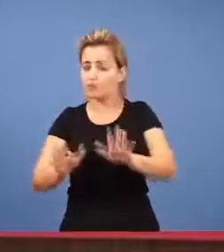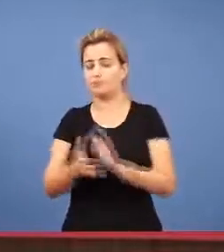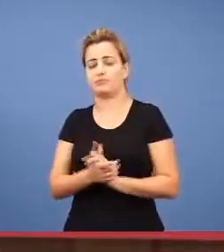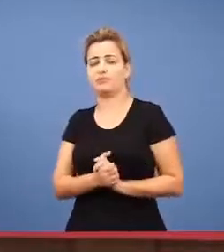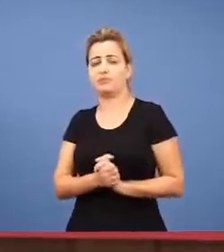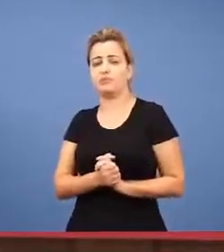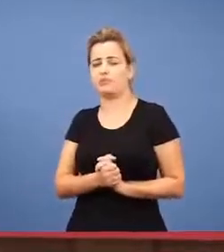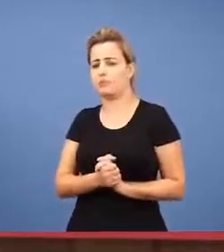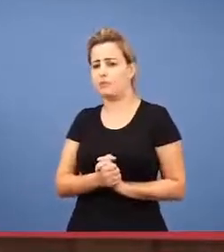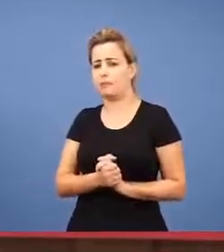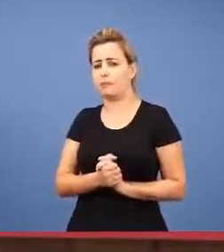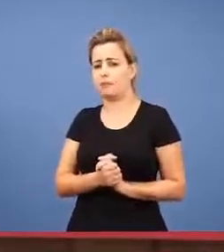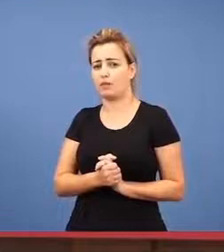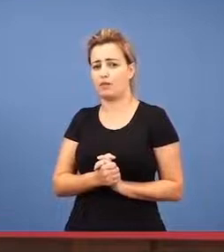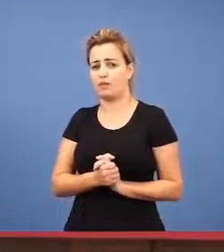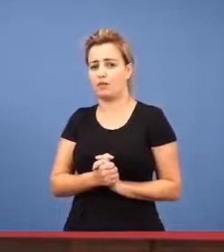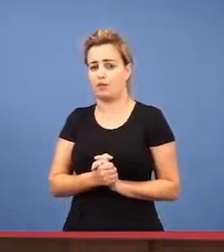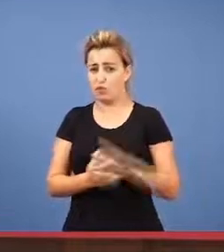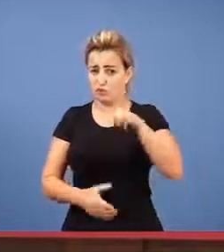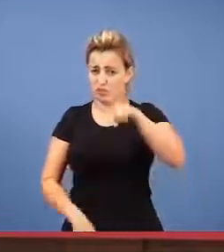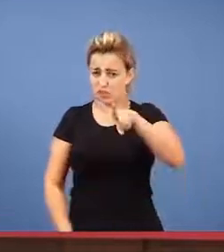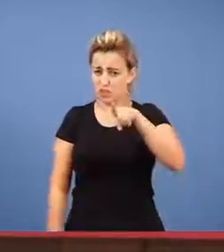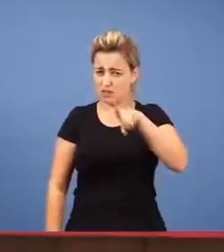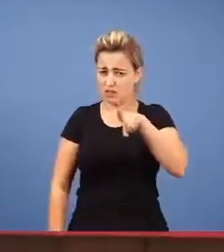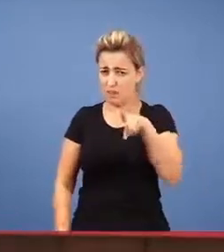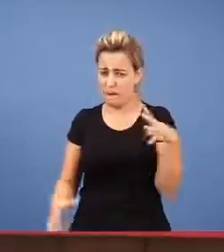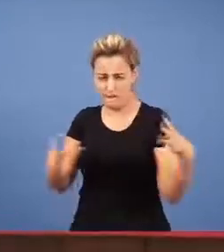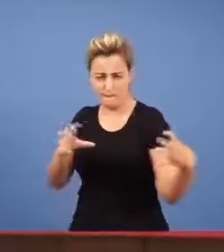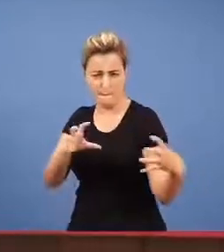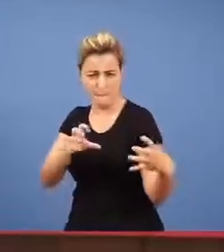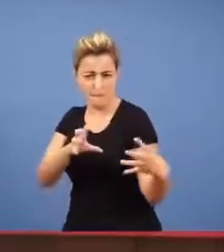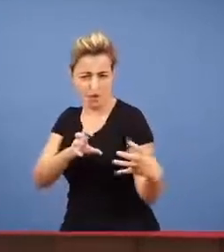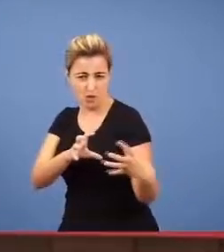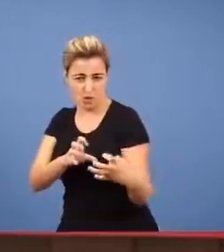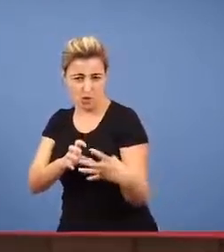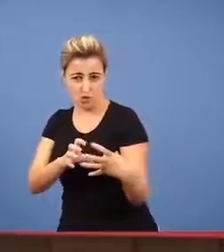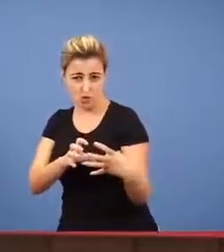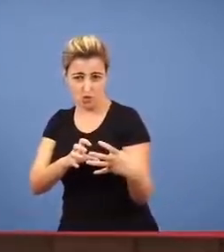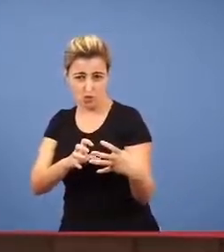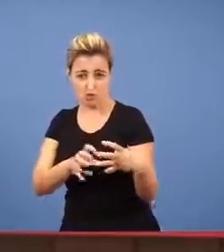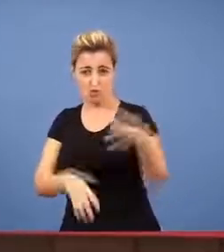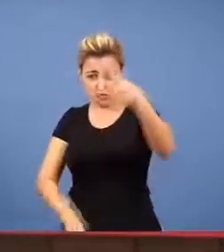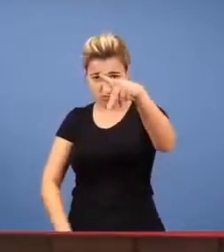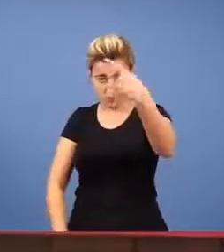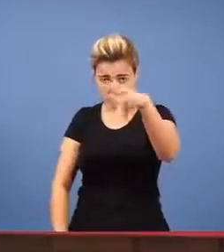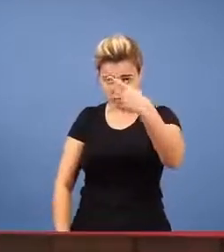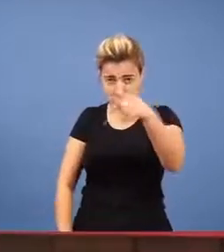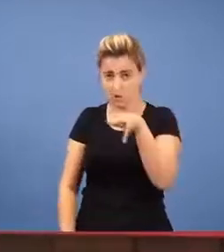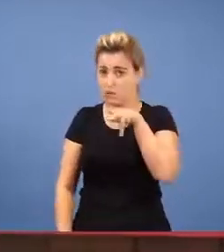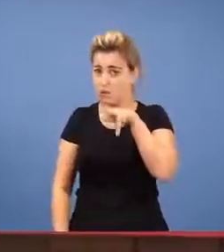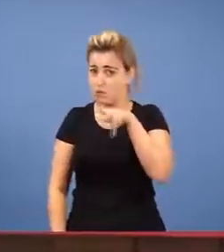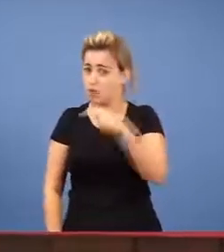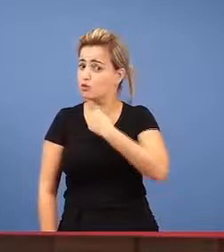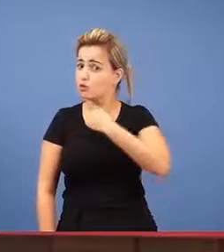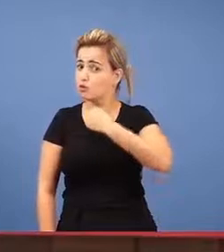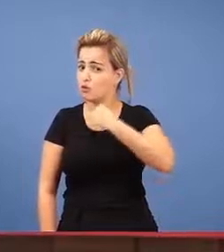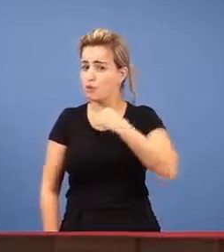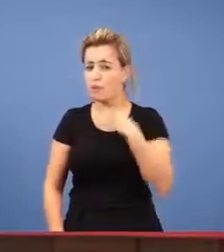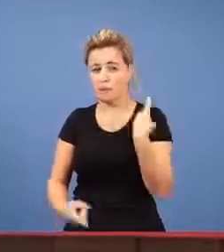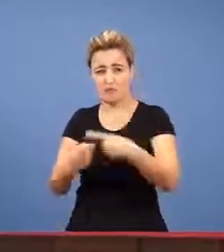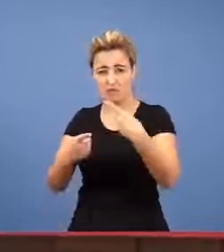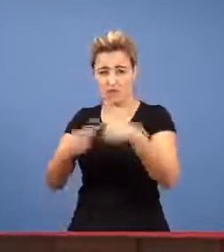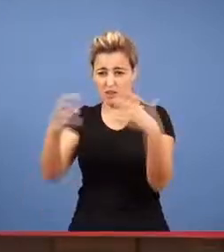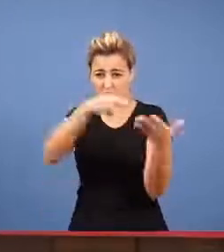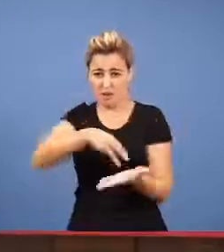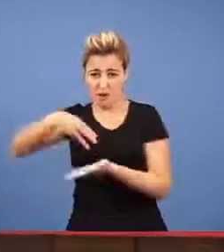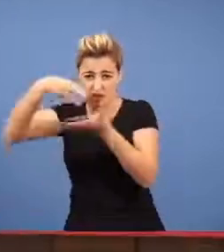bit. What does the word say? You have a problem with your brother. Not even money. The Presbyterian and Maranatha Church,